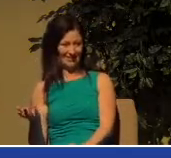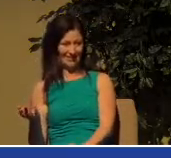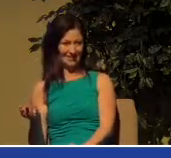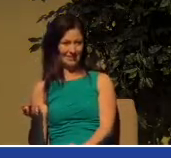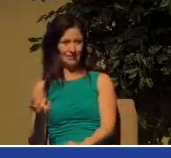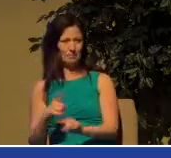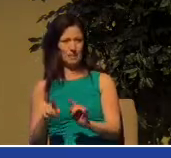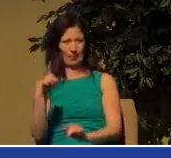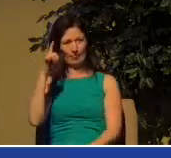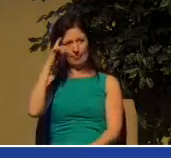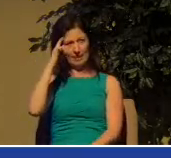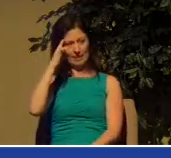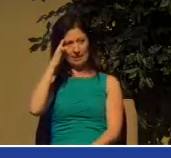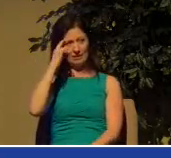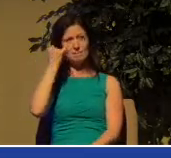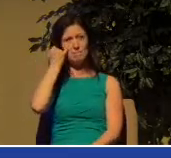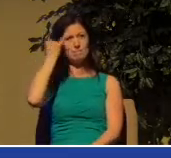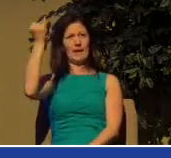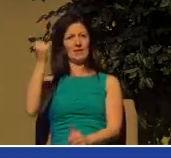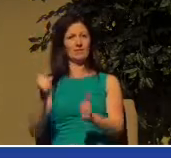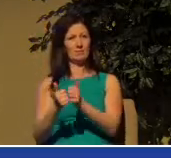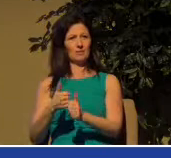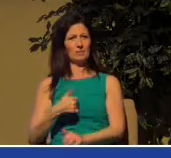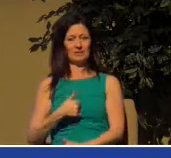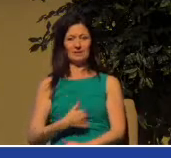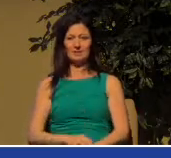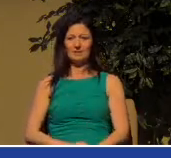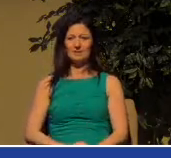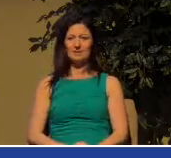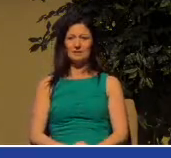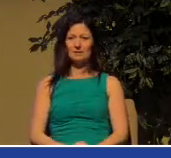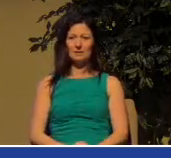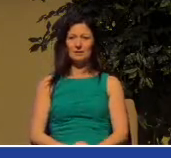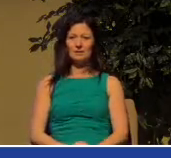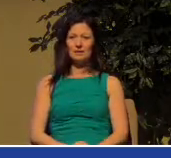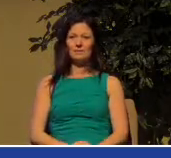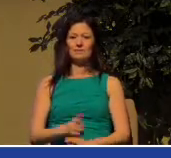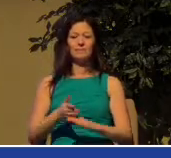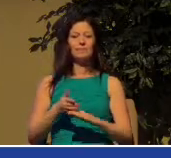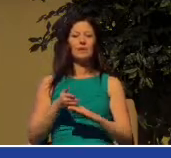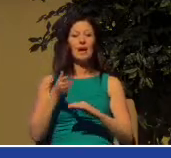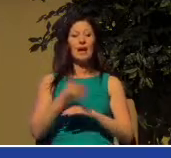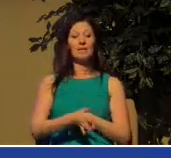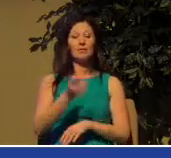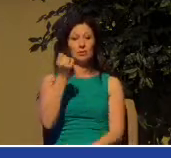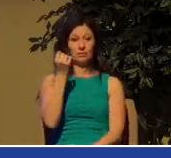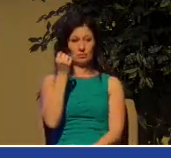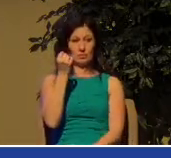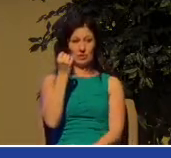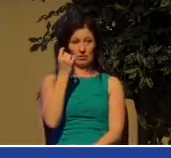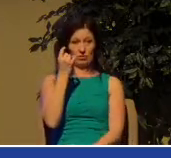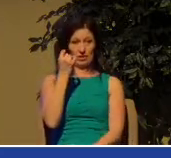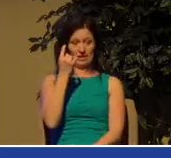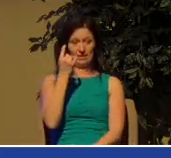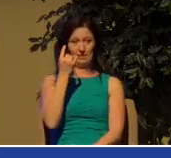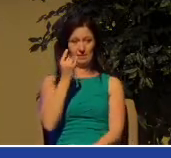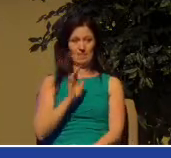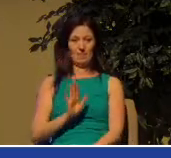But think it through with me a little bit. Because once you understand these dynamics